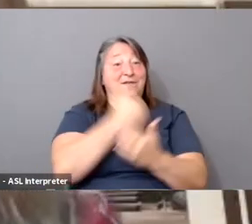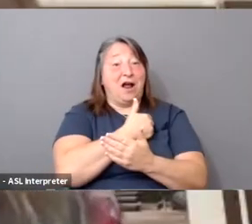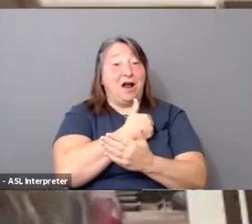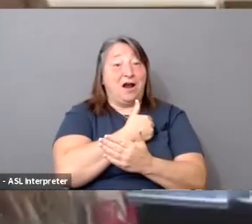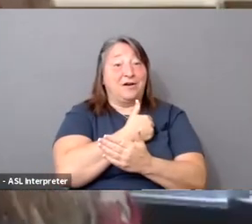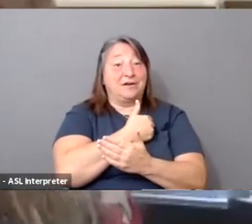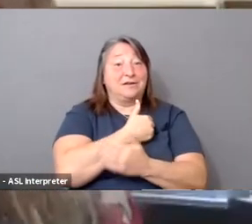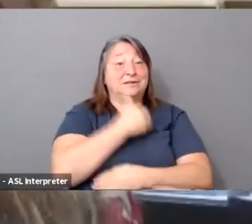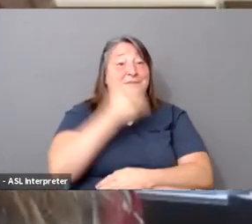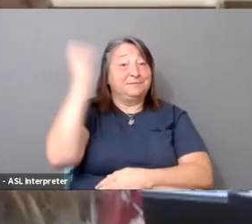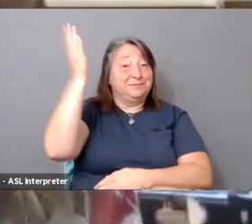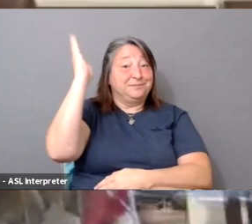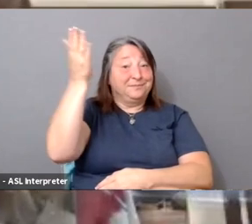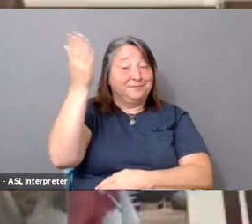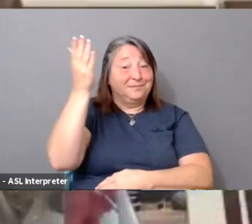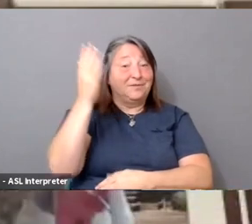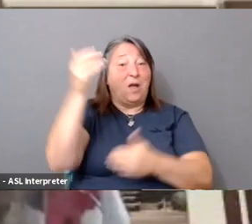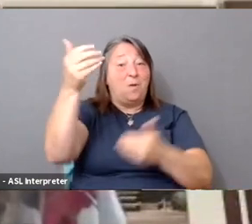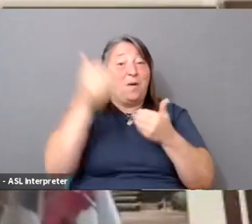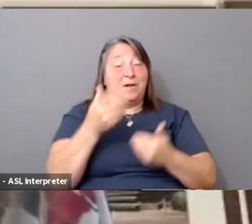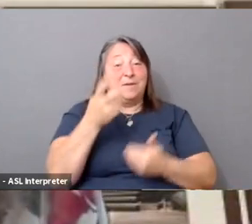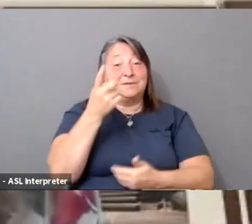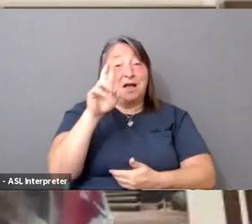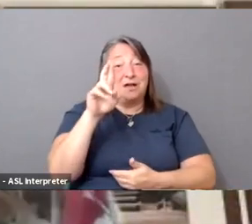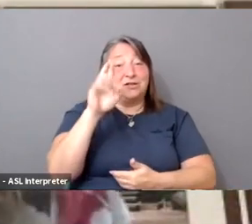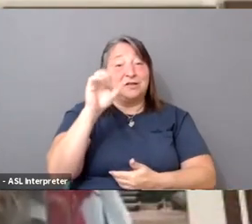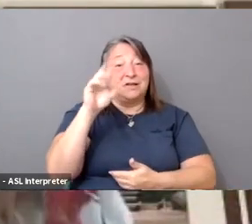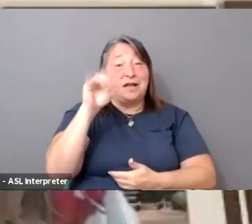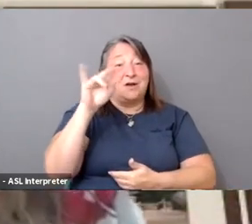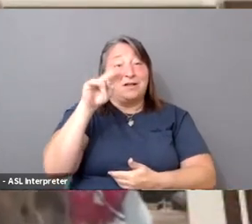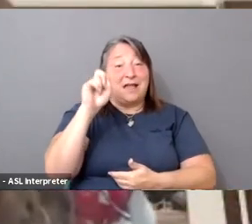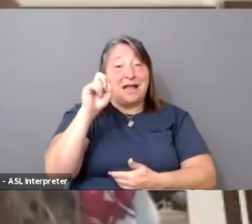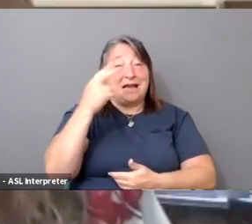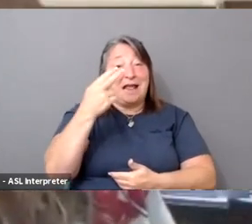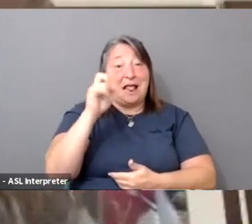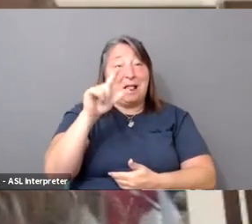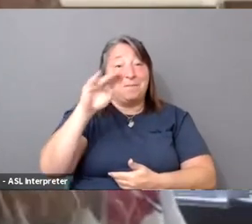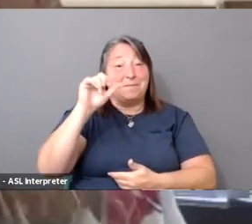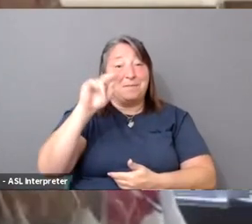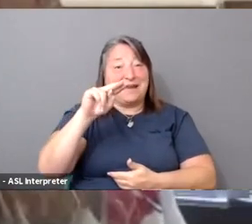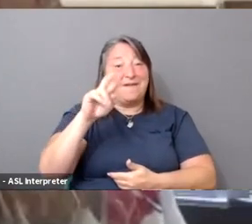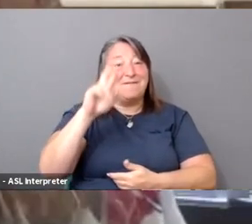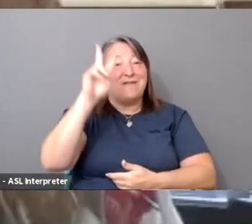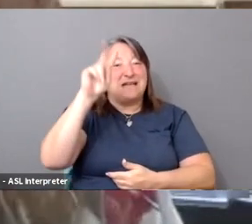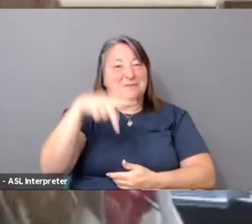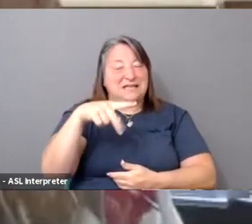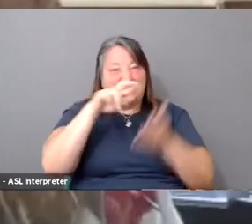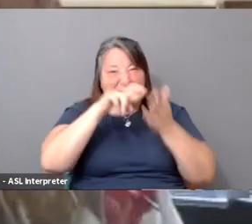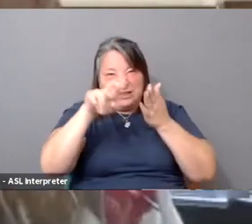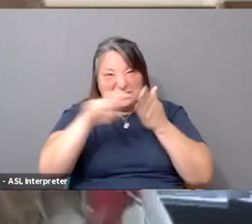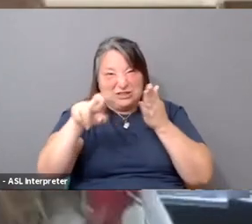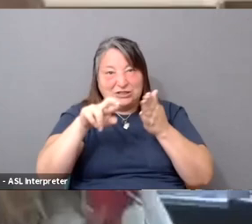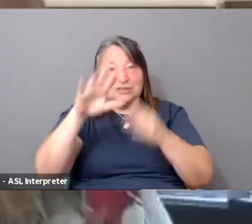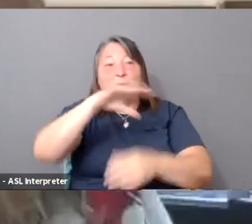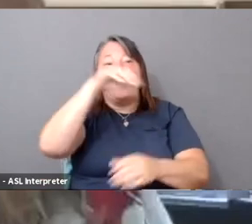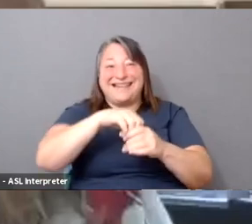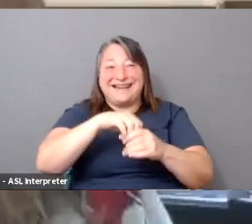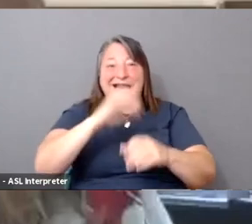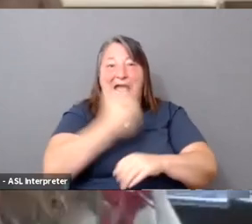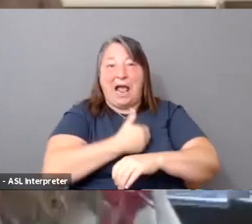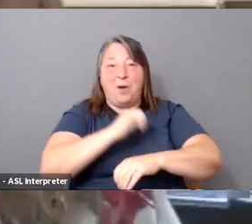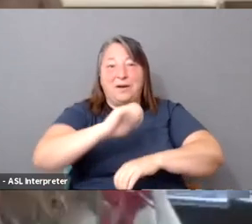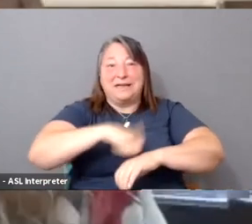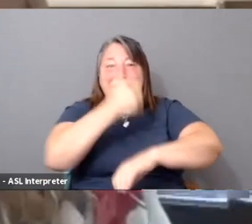to welcome Dr. Caroline Heldman, who is the Vice President of Research and Insight for the Institute, but she